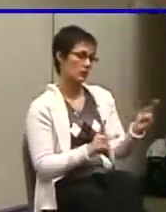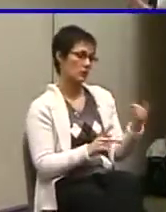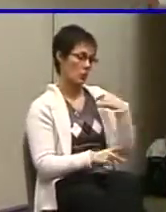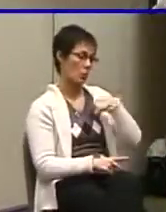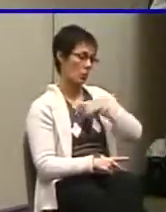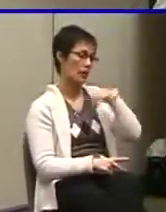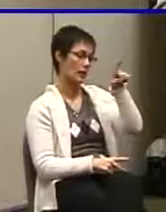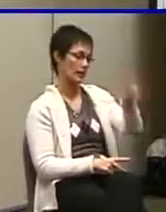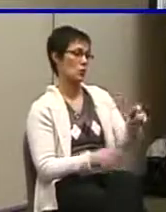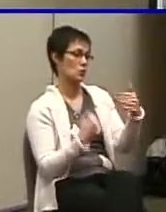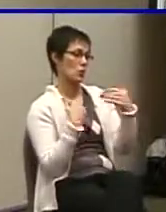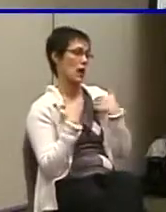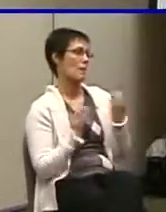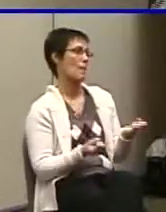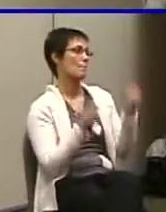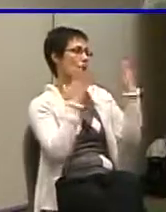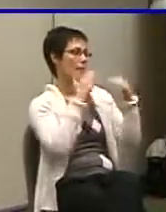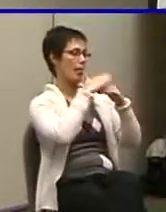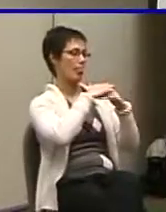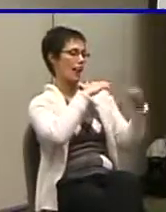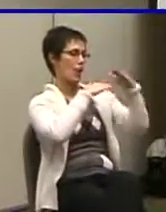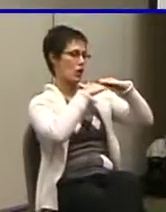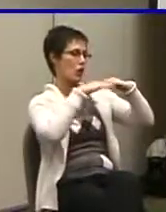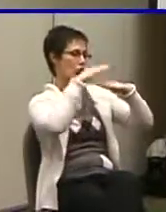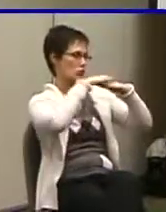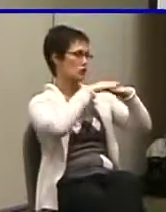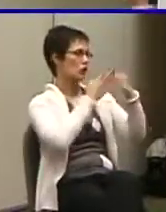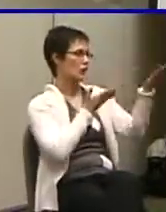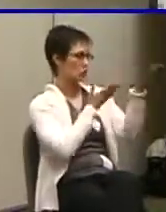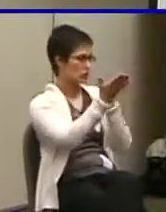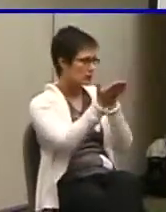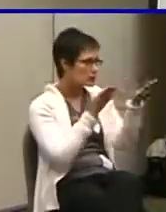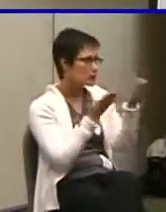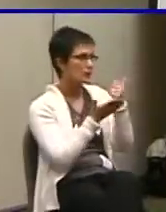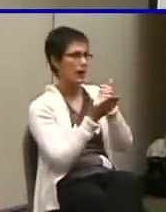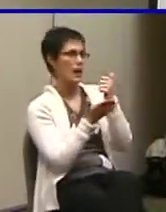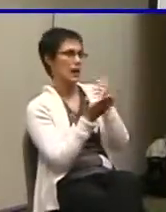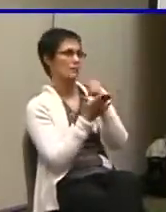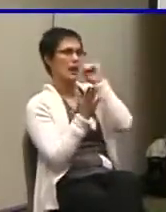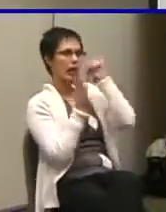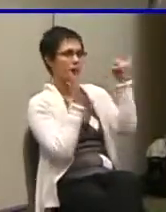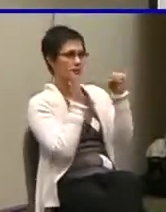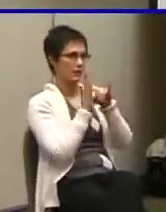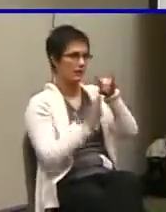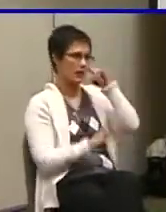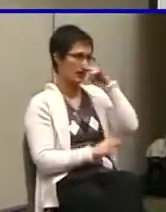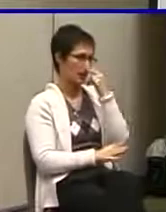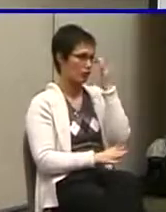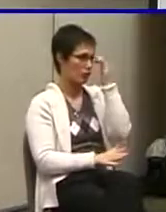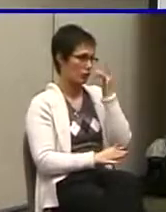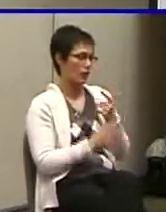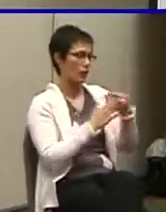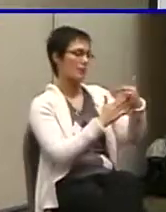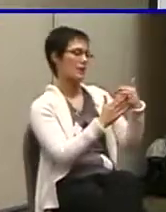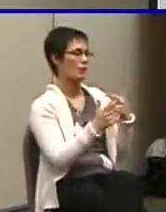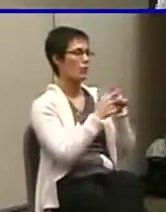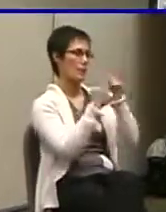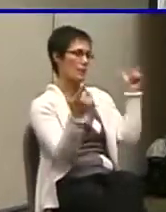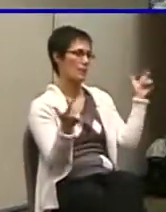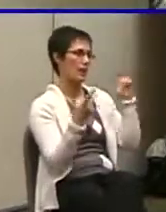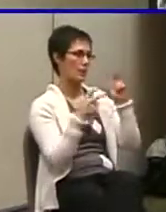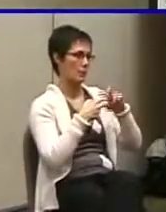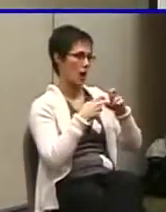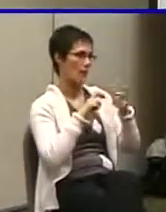to have multiple layers here of services and supports and helps and identify these kids early before there's big problems.